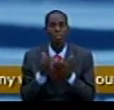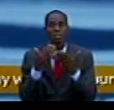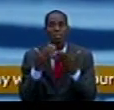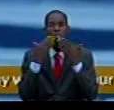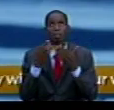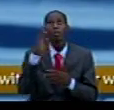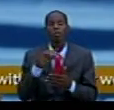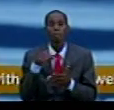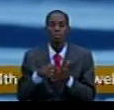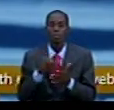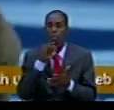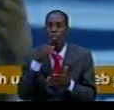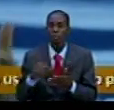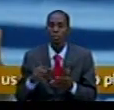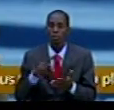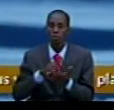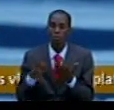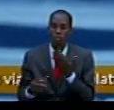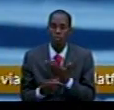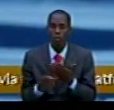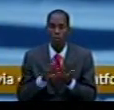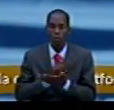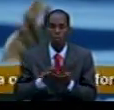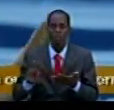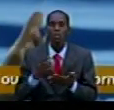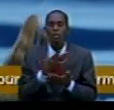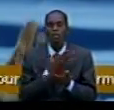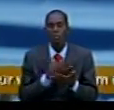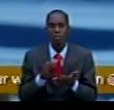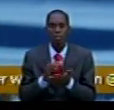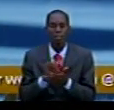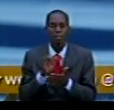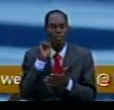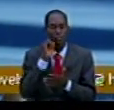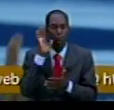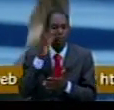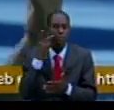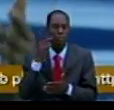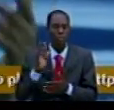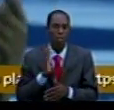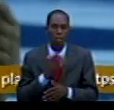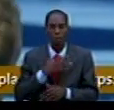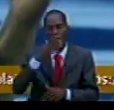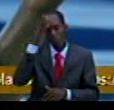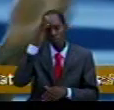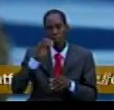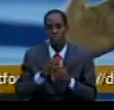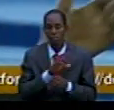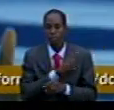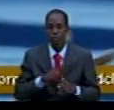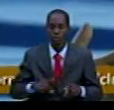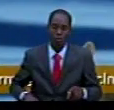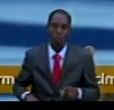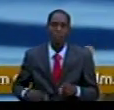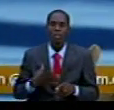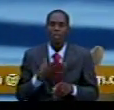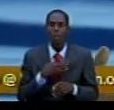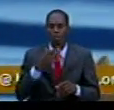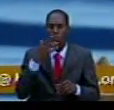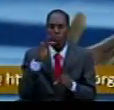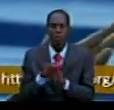Crusade. And I said, I'm going to see our Father in the Lord live and direct. So, and I made up my mind, I will not miss any of the